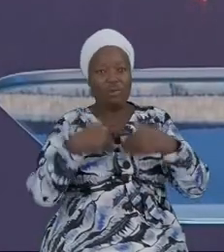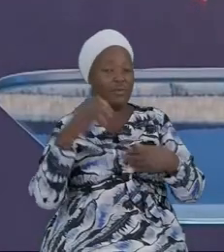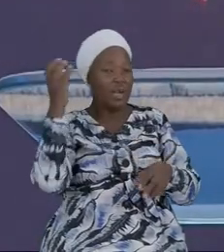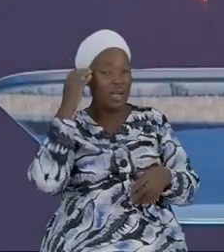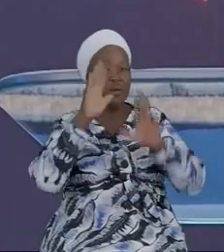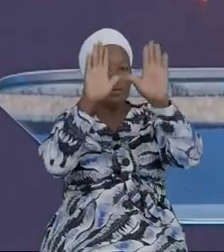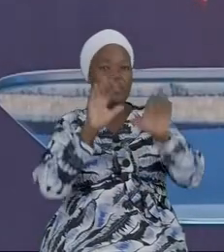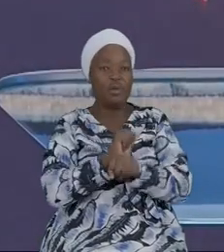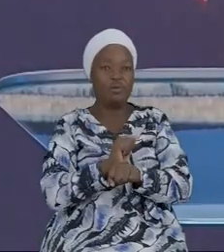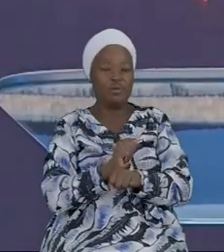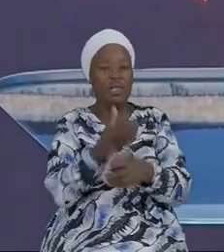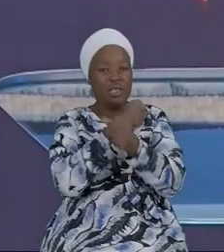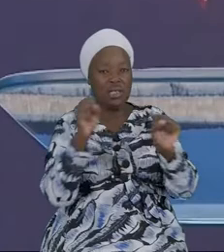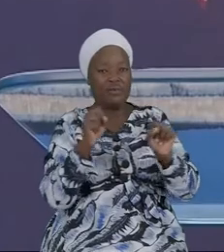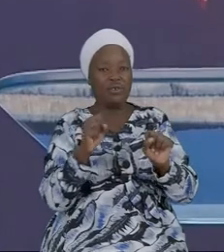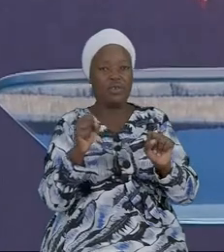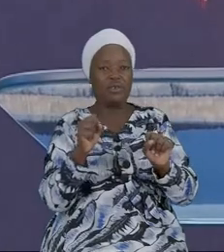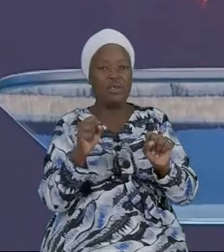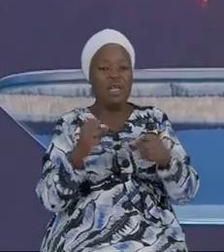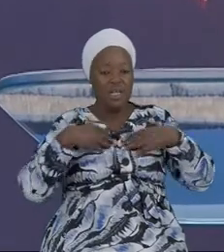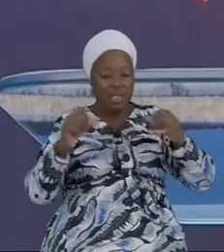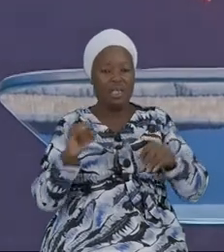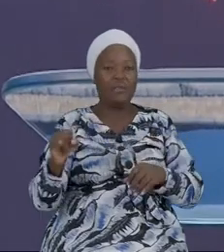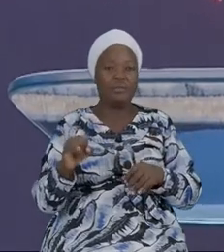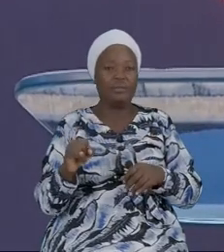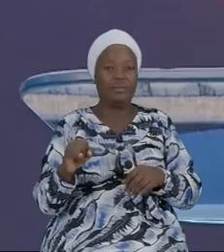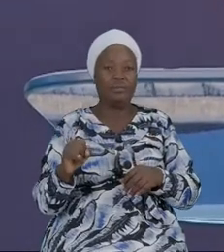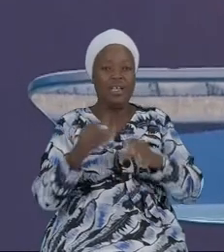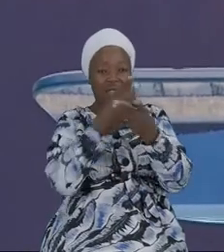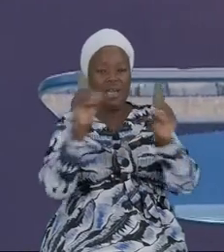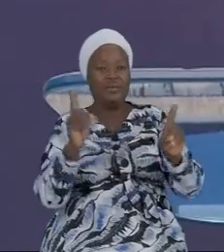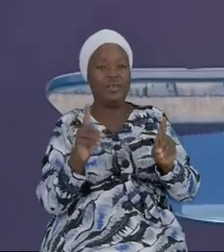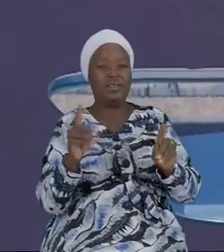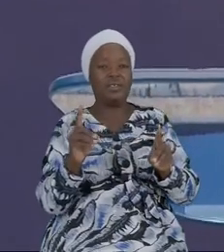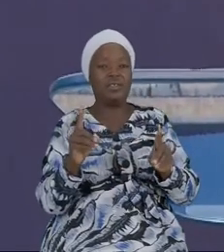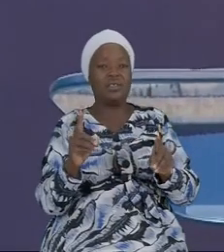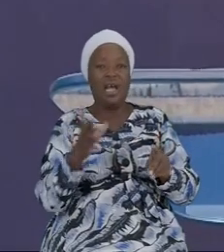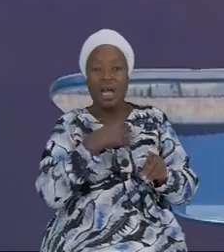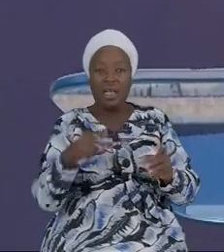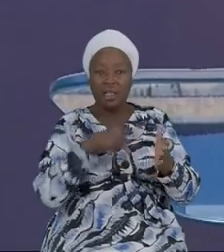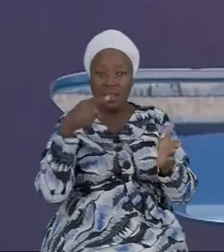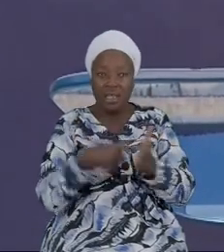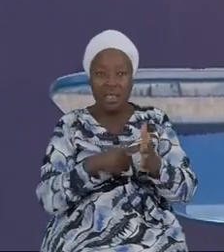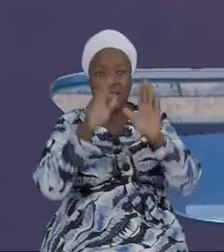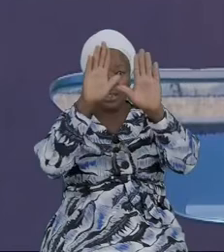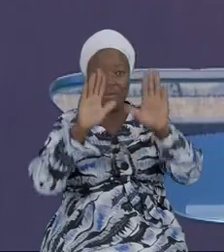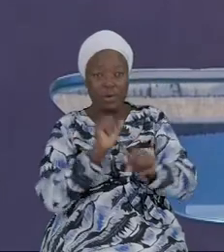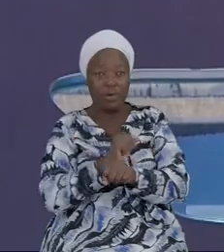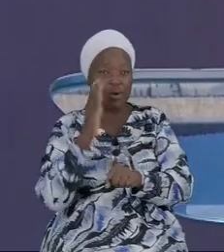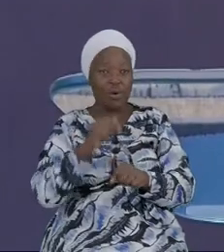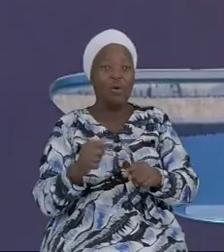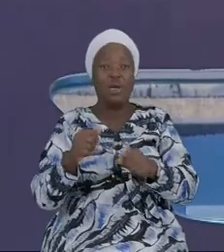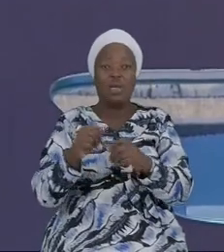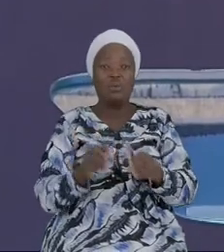miracles, salvation, healing, deliverance, and this miracle will